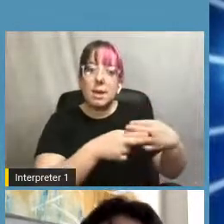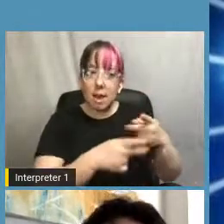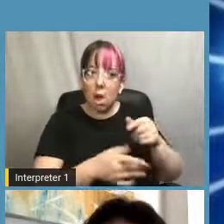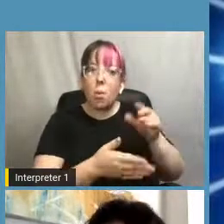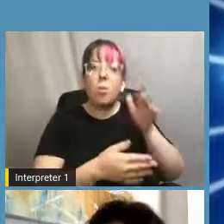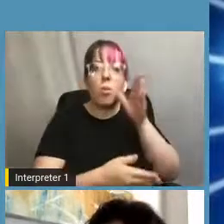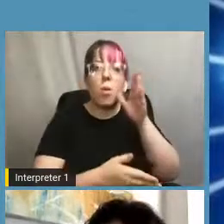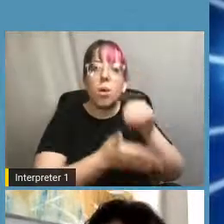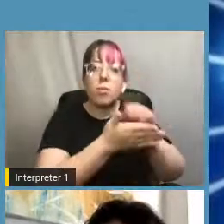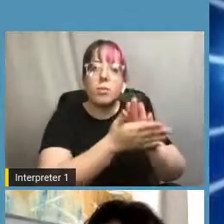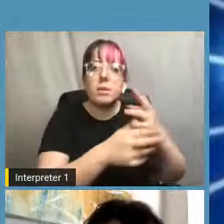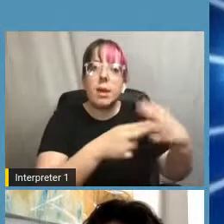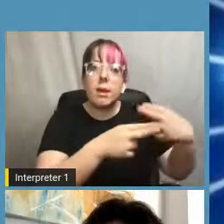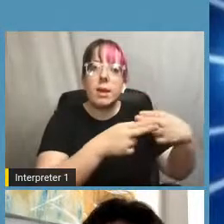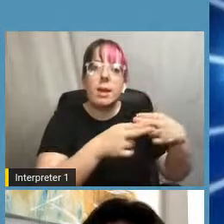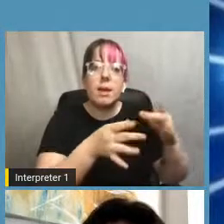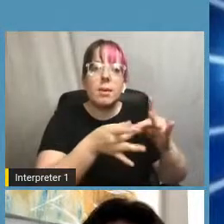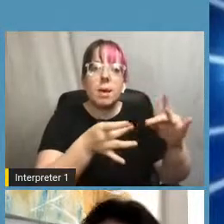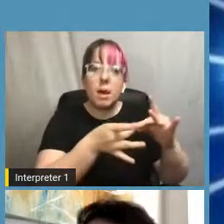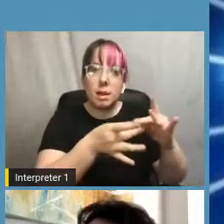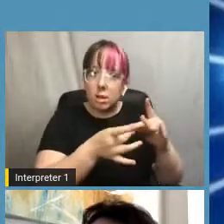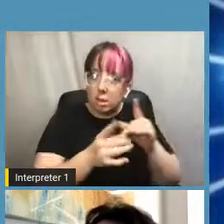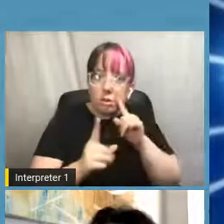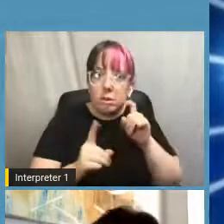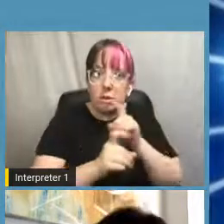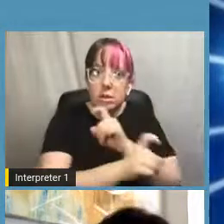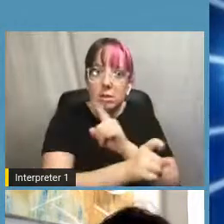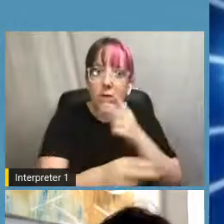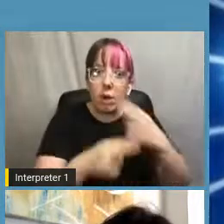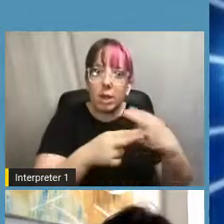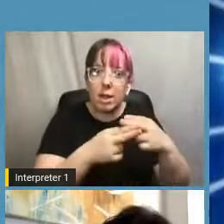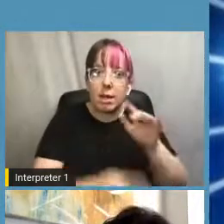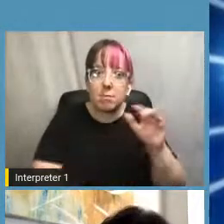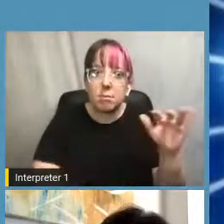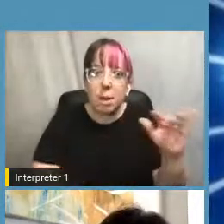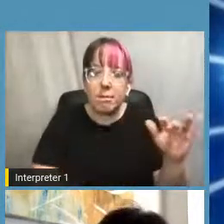want in the comments, because it's a very difficult name to spell.